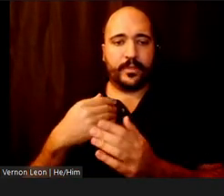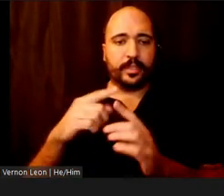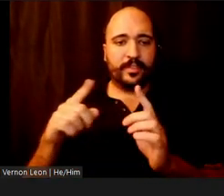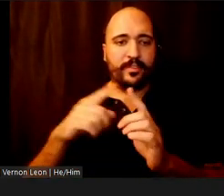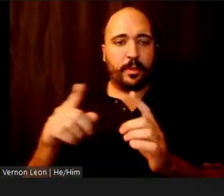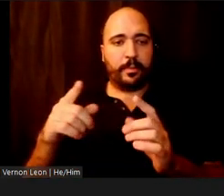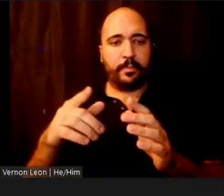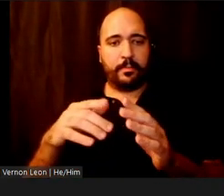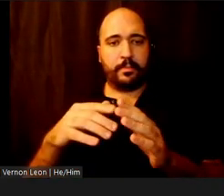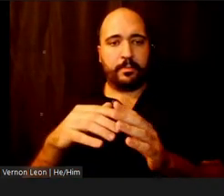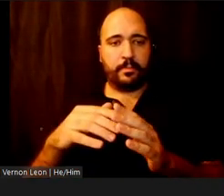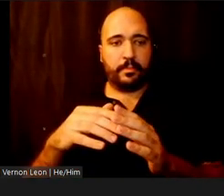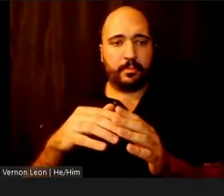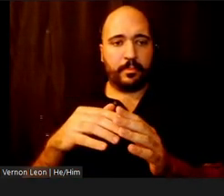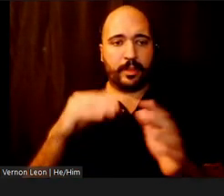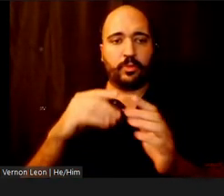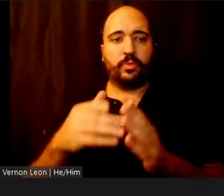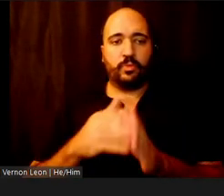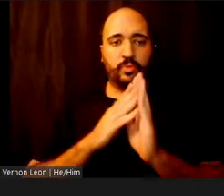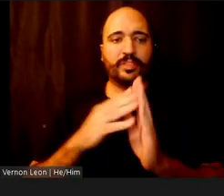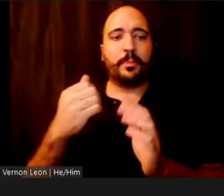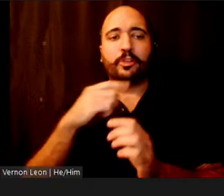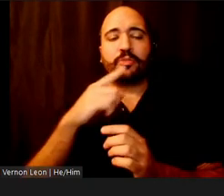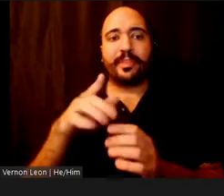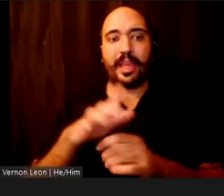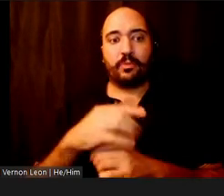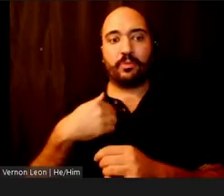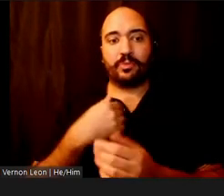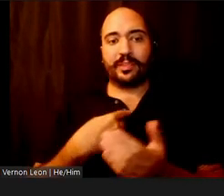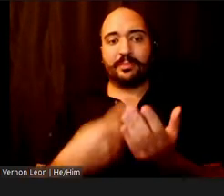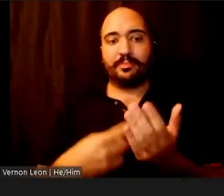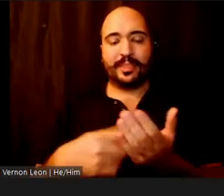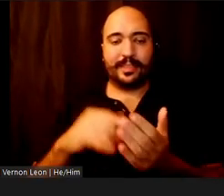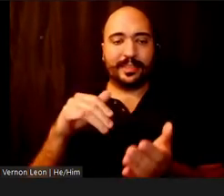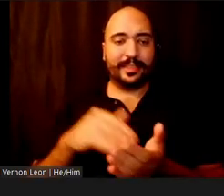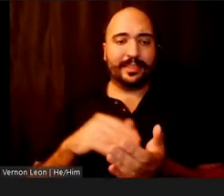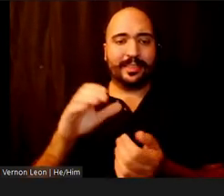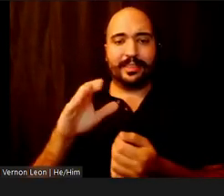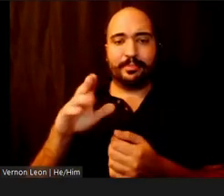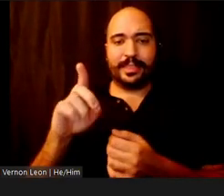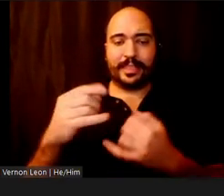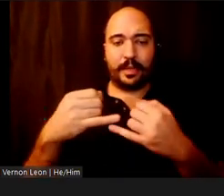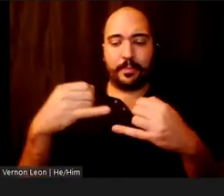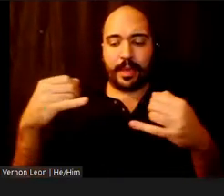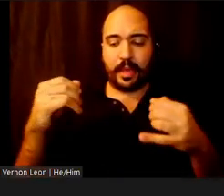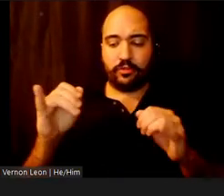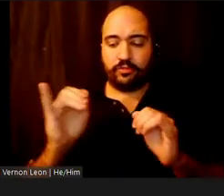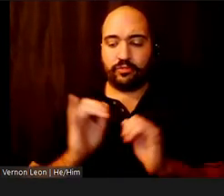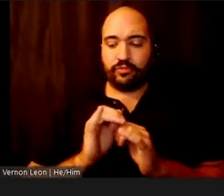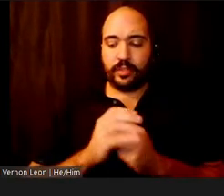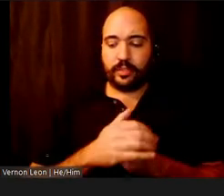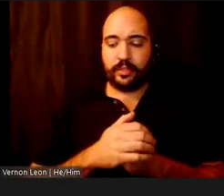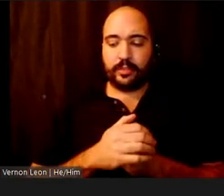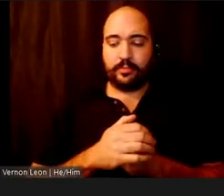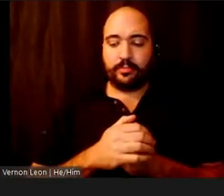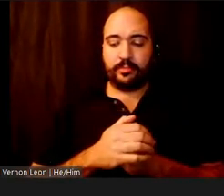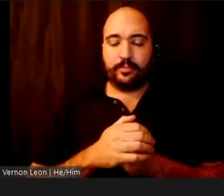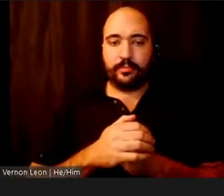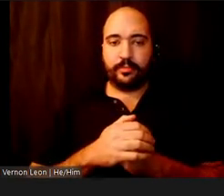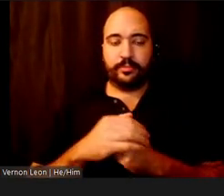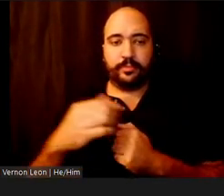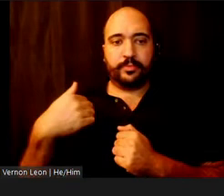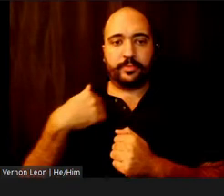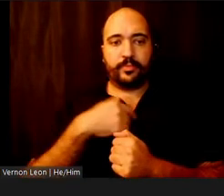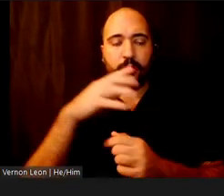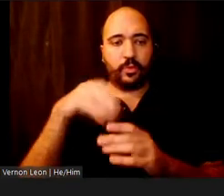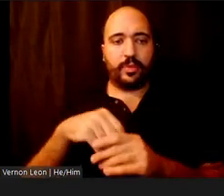To make sure everyone understands the area about which we're speaking, central business district tolling program boundary is south of and inclusive of 60th